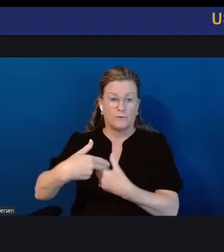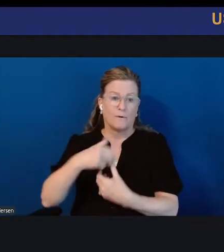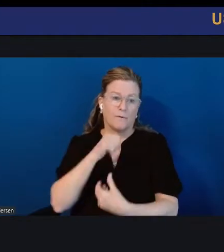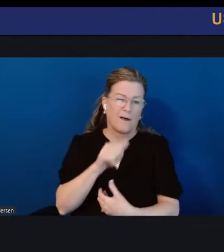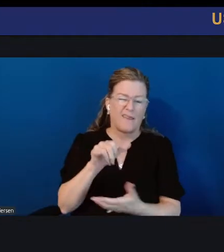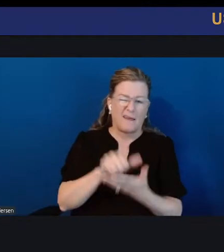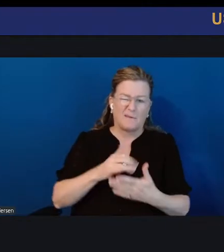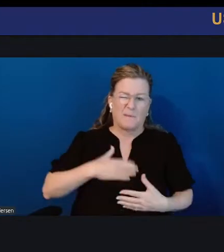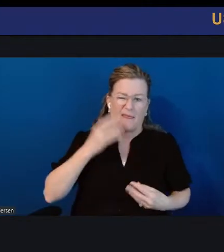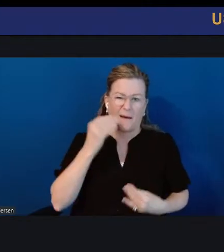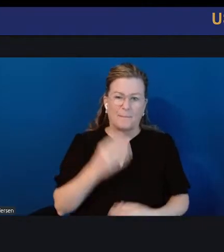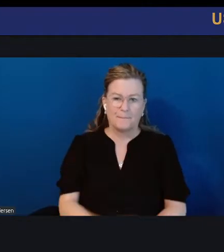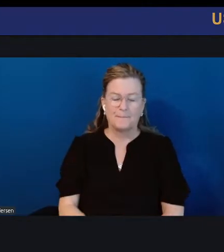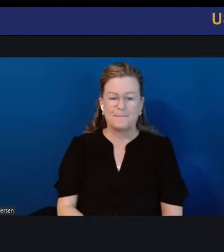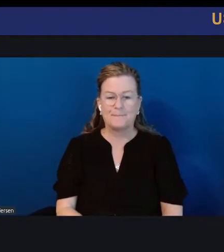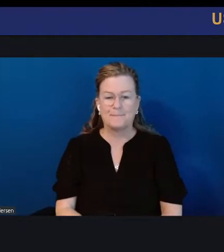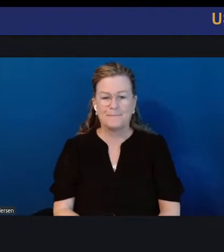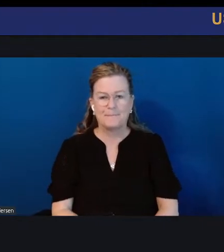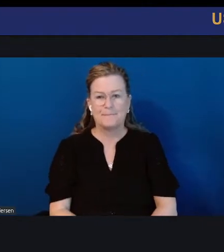the thought.